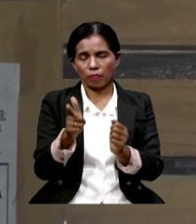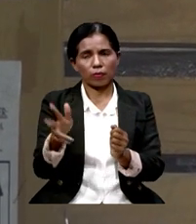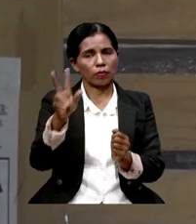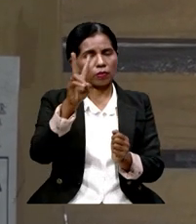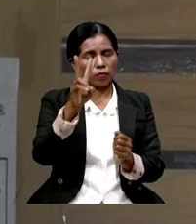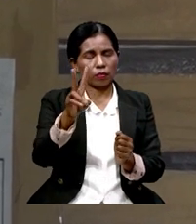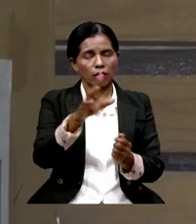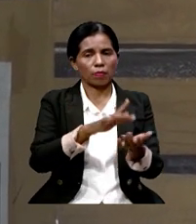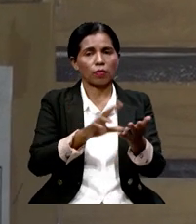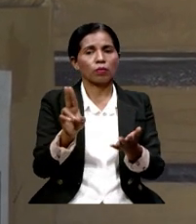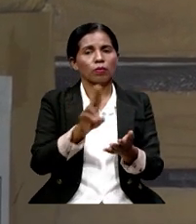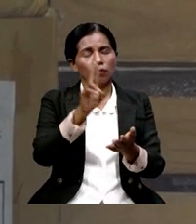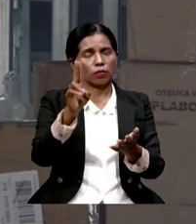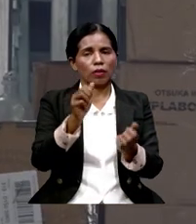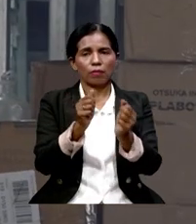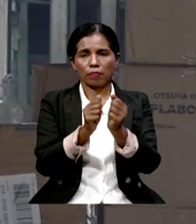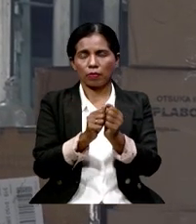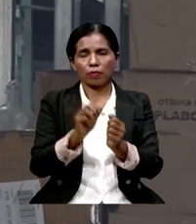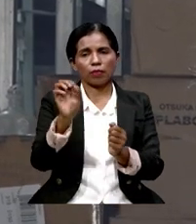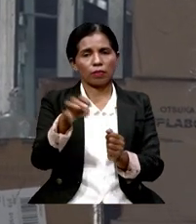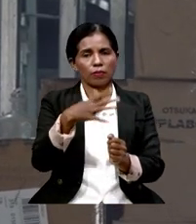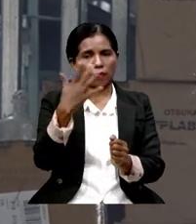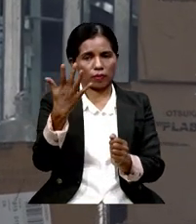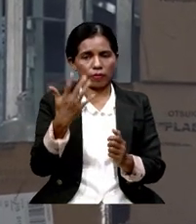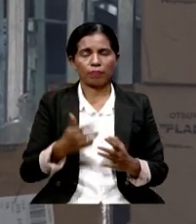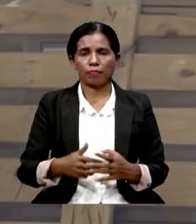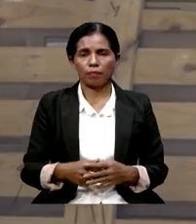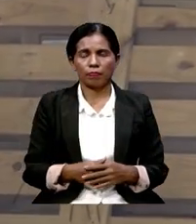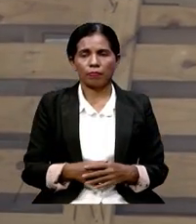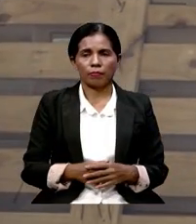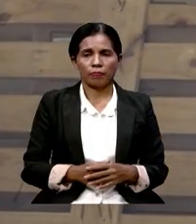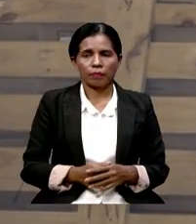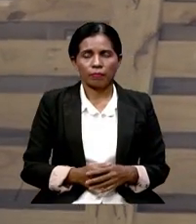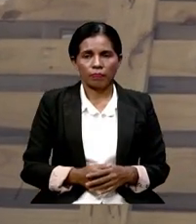consumaveis item sanulu resin lima. Santina de Jesus, David Gonçalves, GMN.